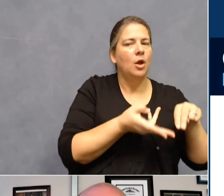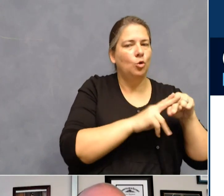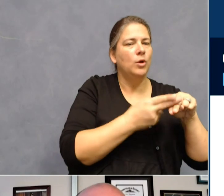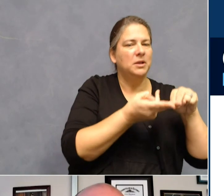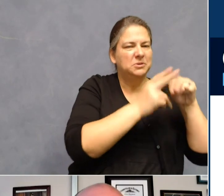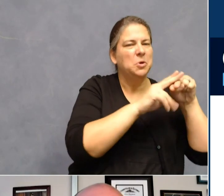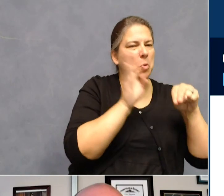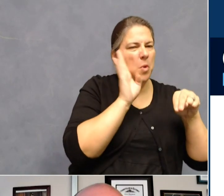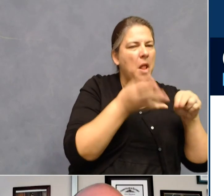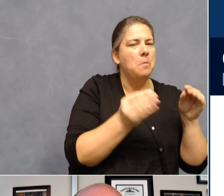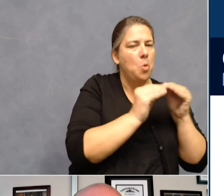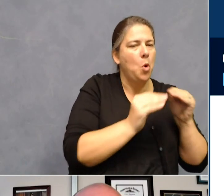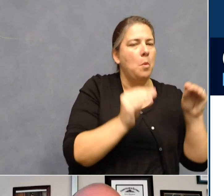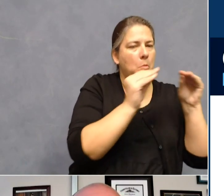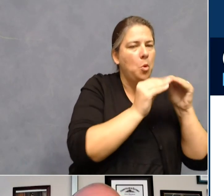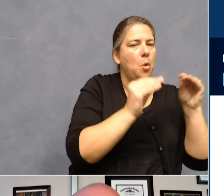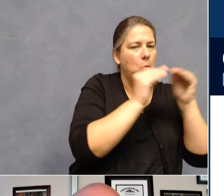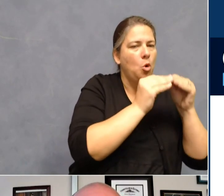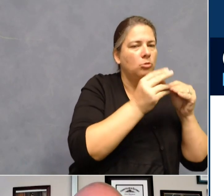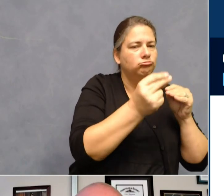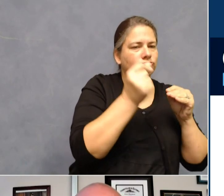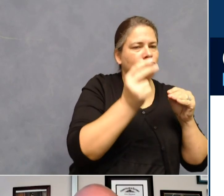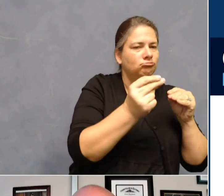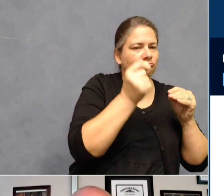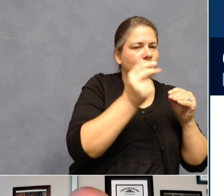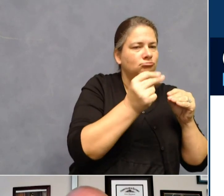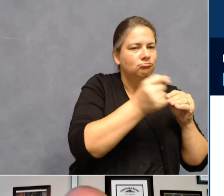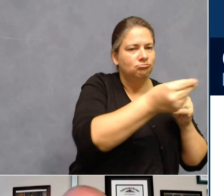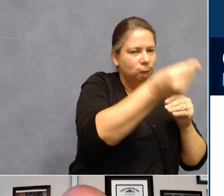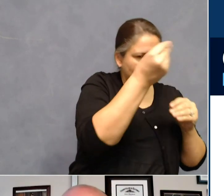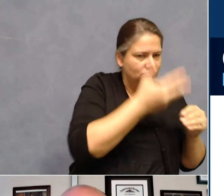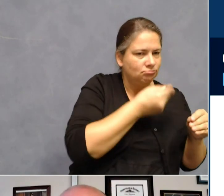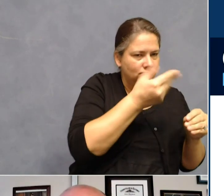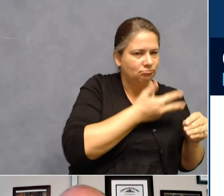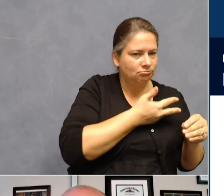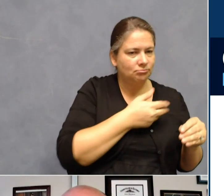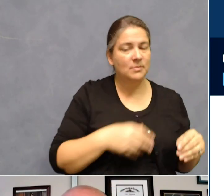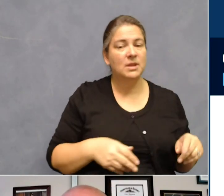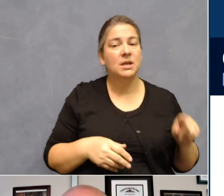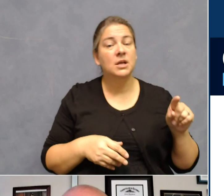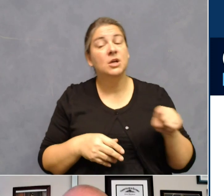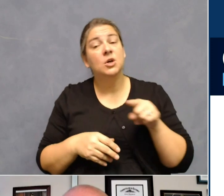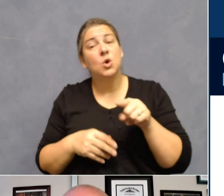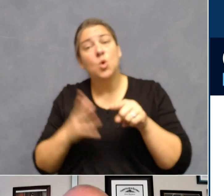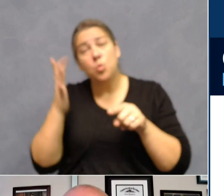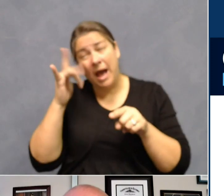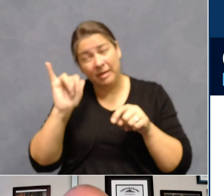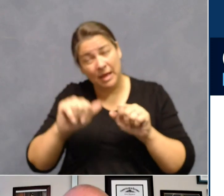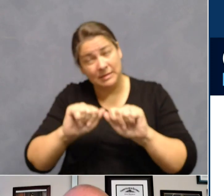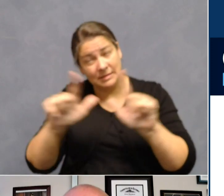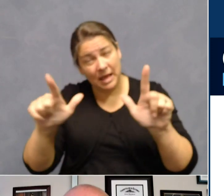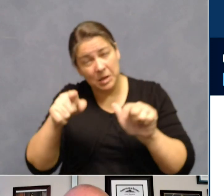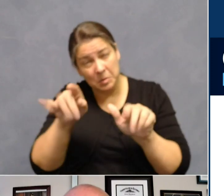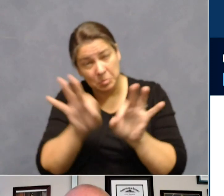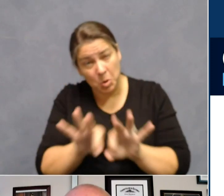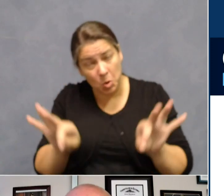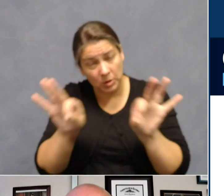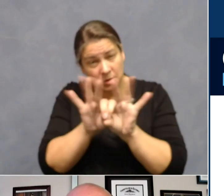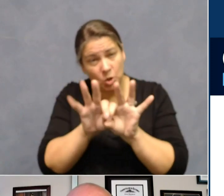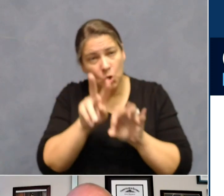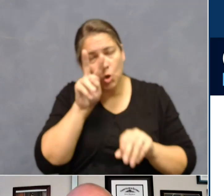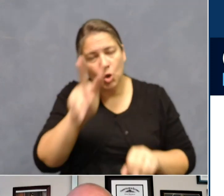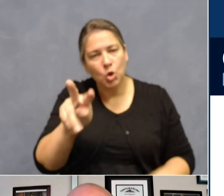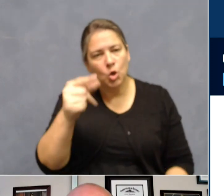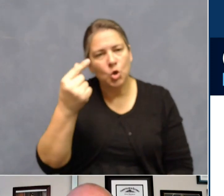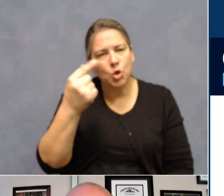Thanks, James. So this is important. If you look at this, the green line are the laboratory tests